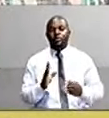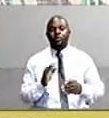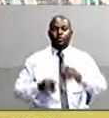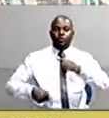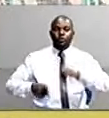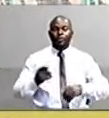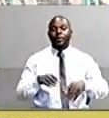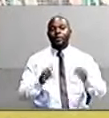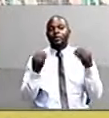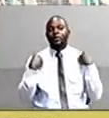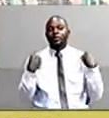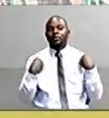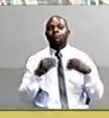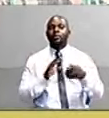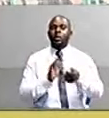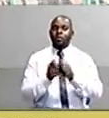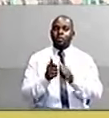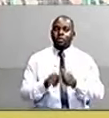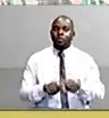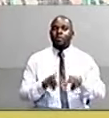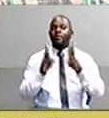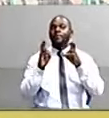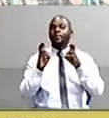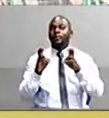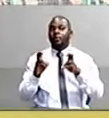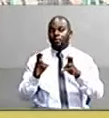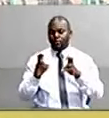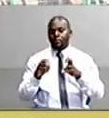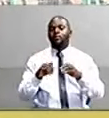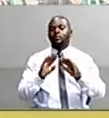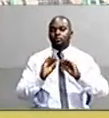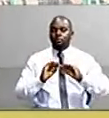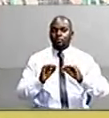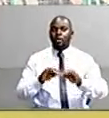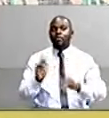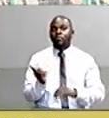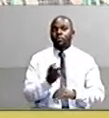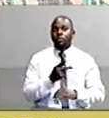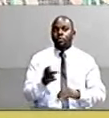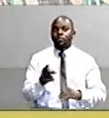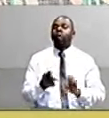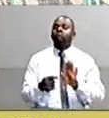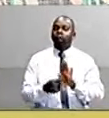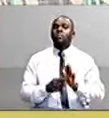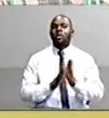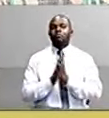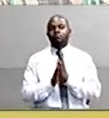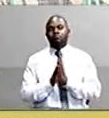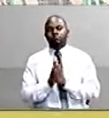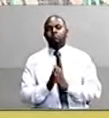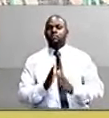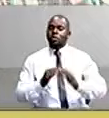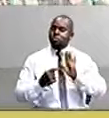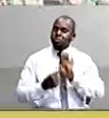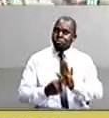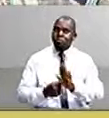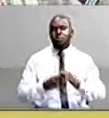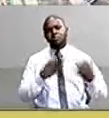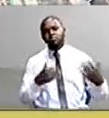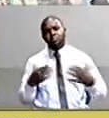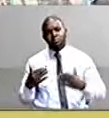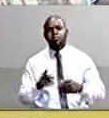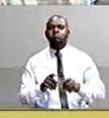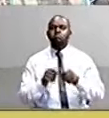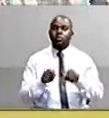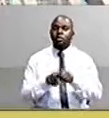game but also contenders for the title. While in training, both teams showed optimism to put up a good show.